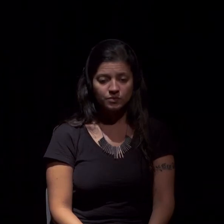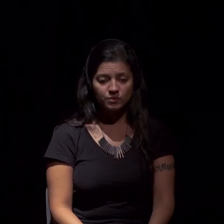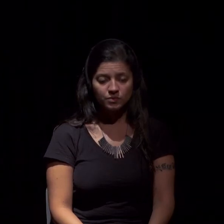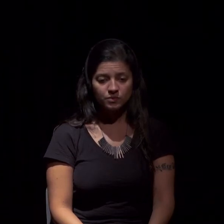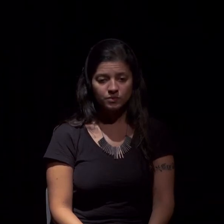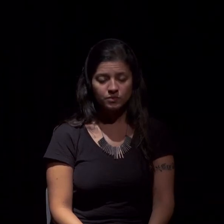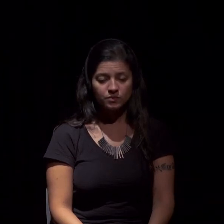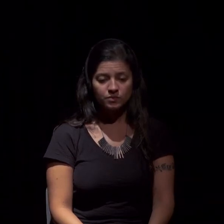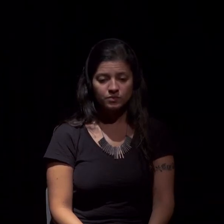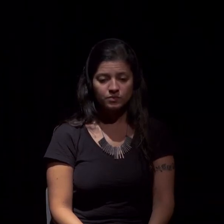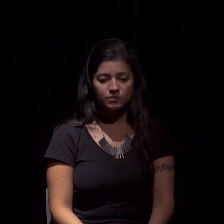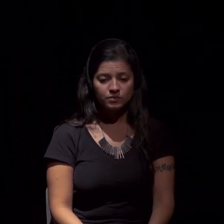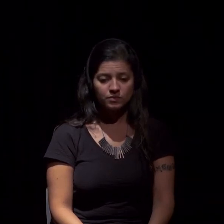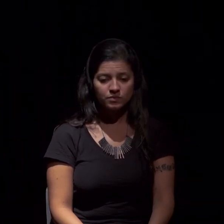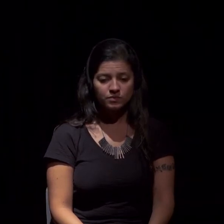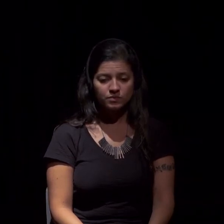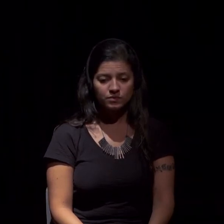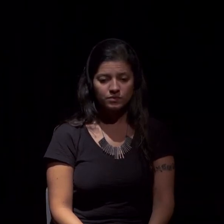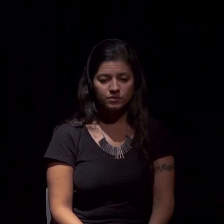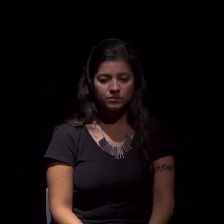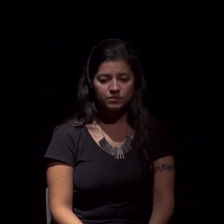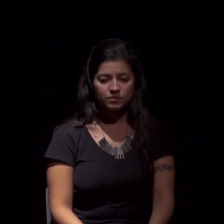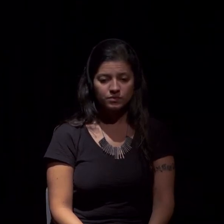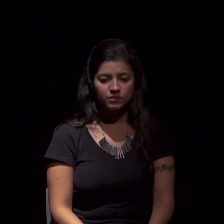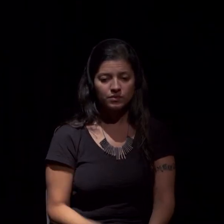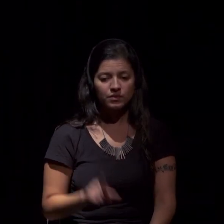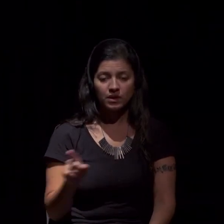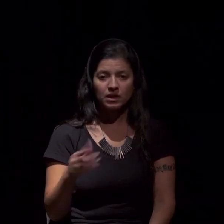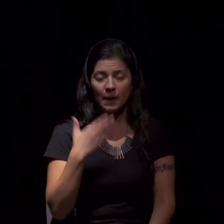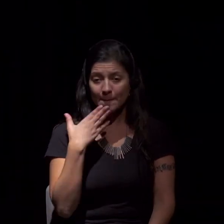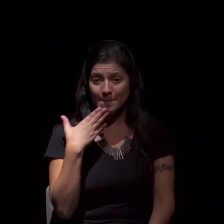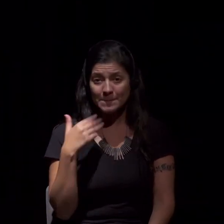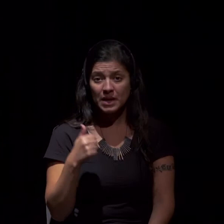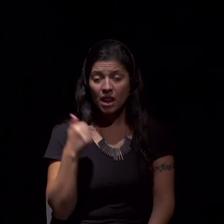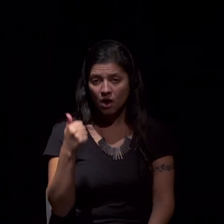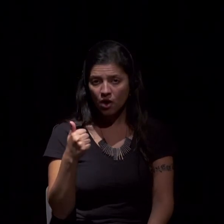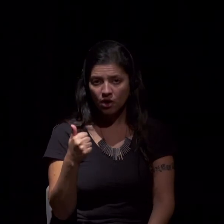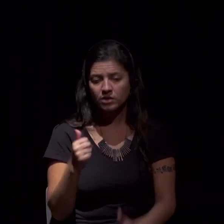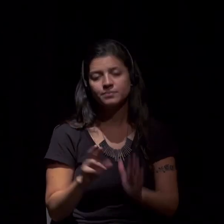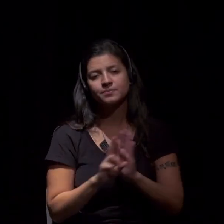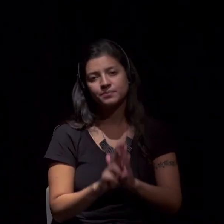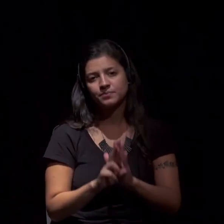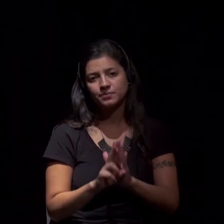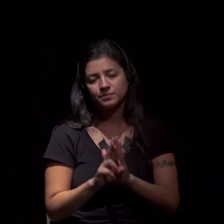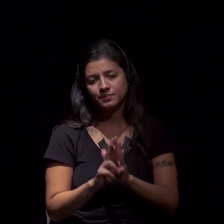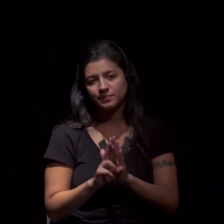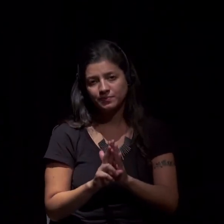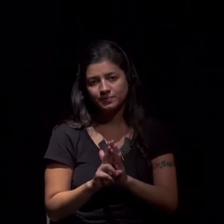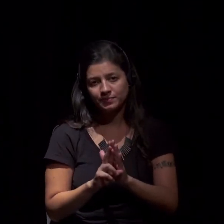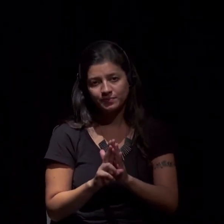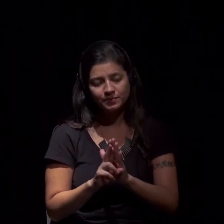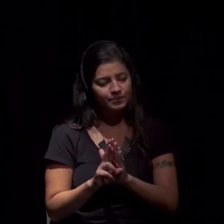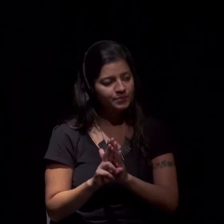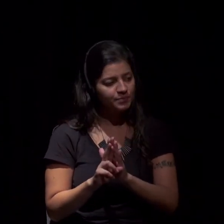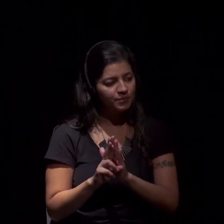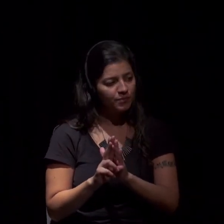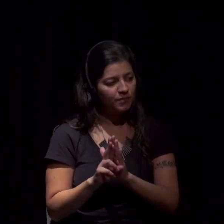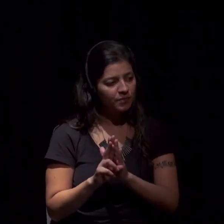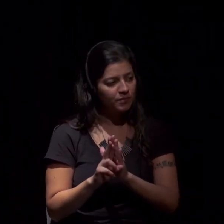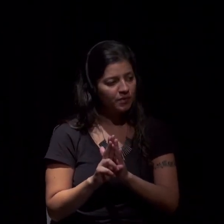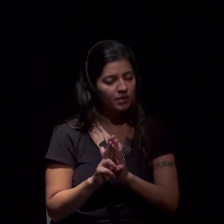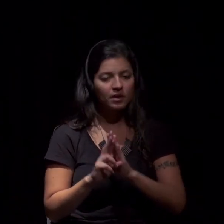representative of the greatest of the carnival tradition